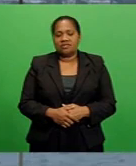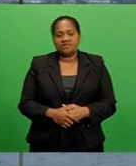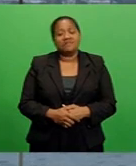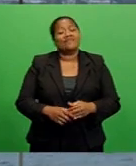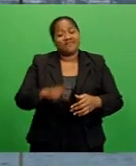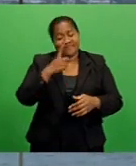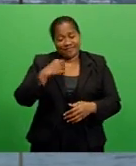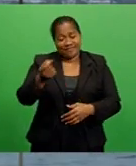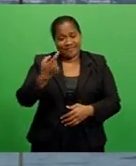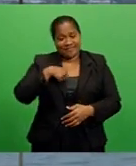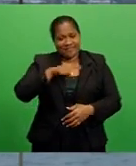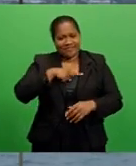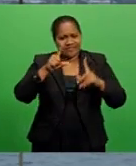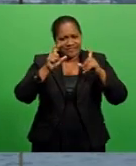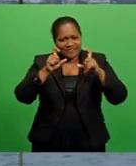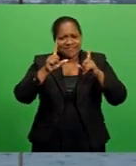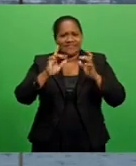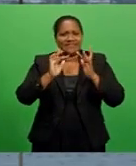videos on email